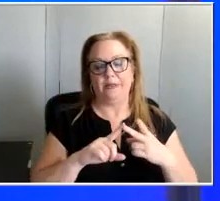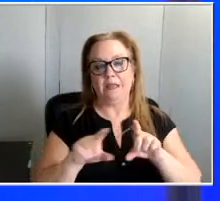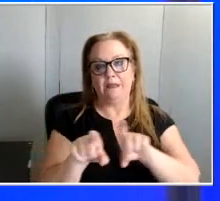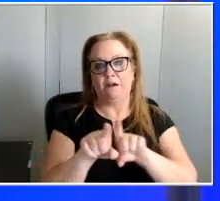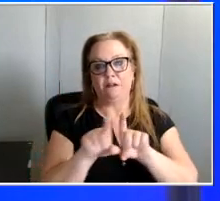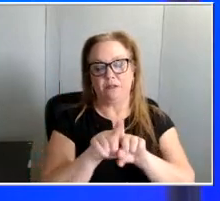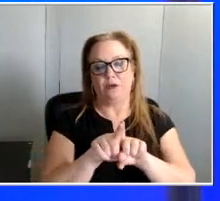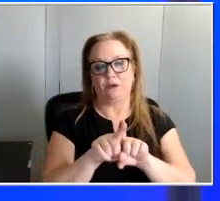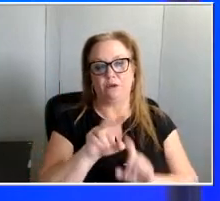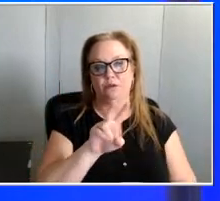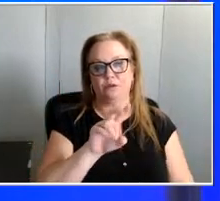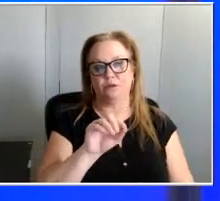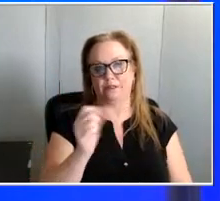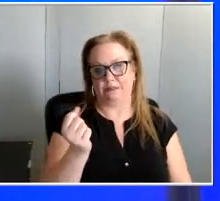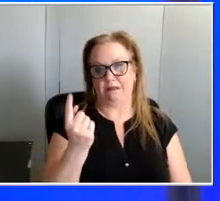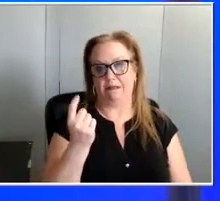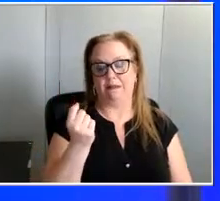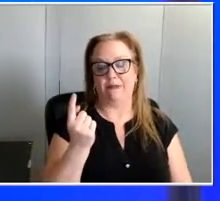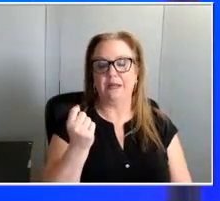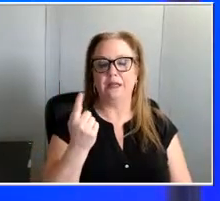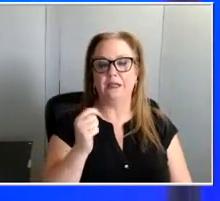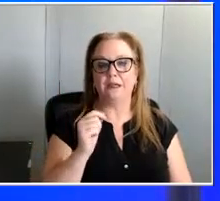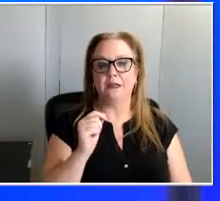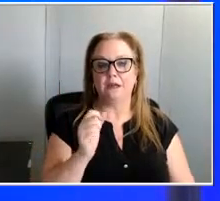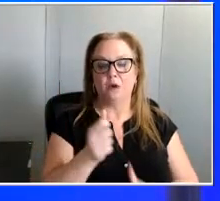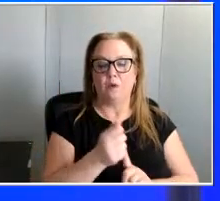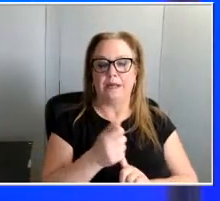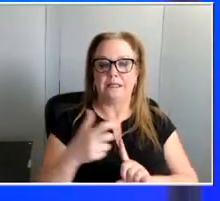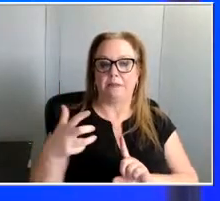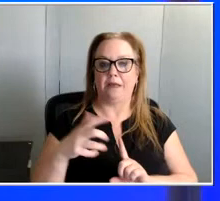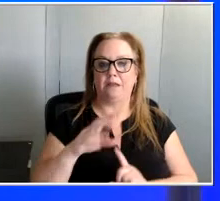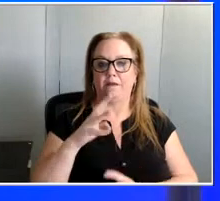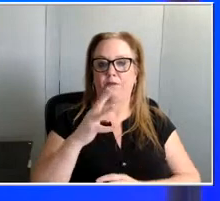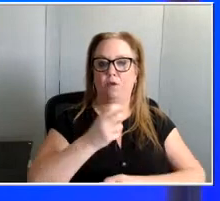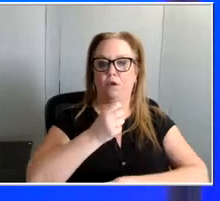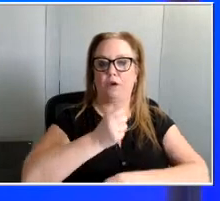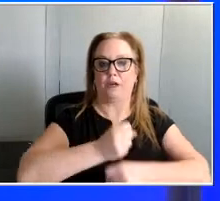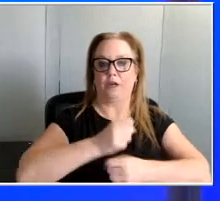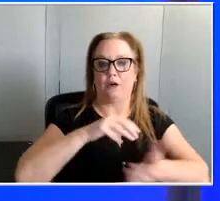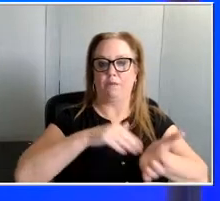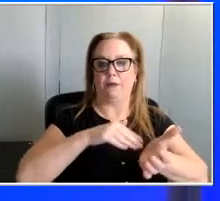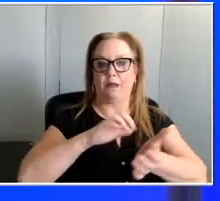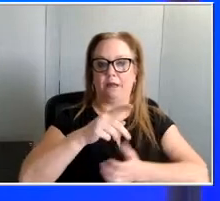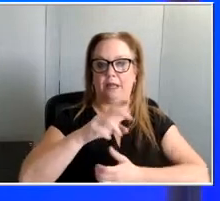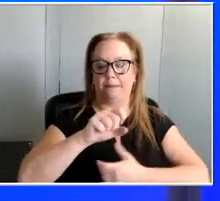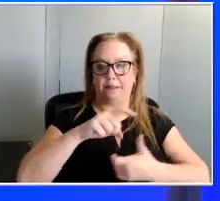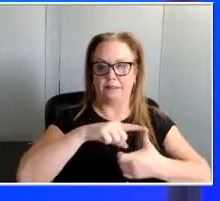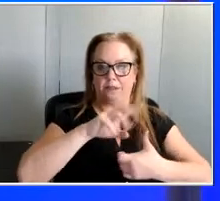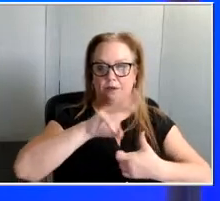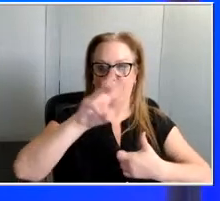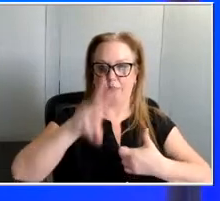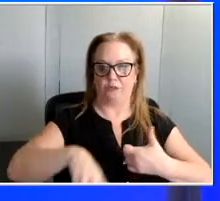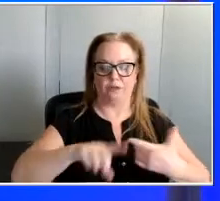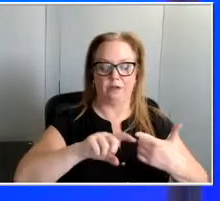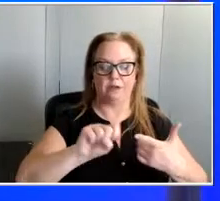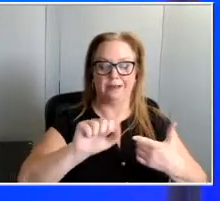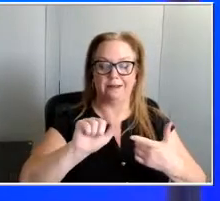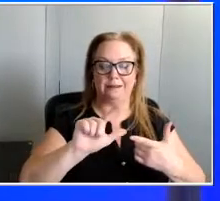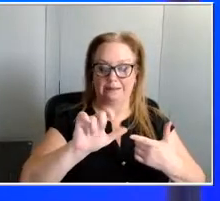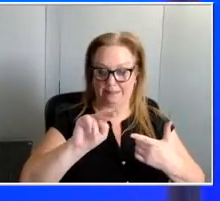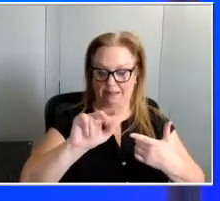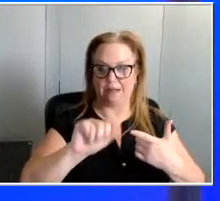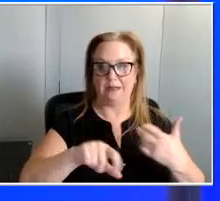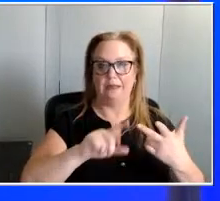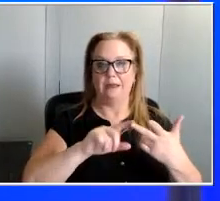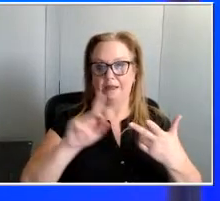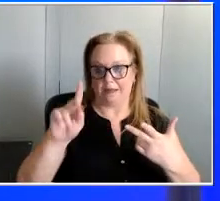in 2011, we expanded the four-year medical campus to Wichita and to Salina, in addition to Kansas